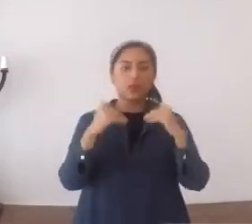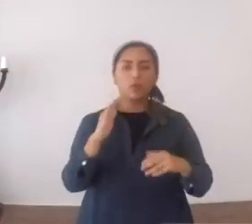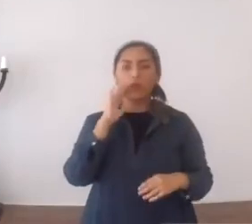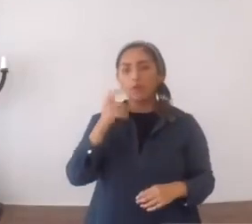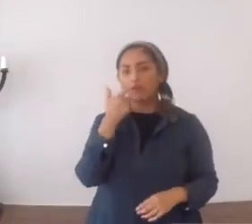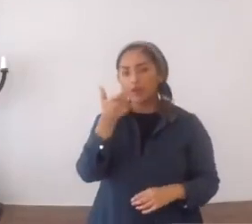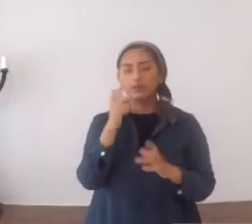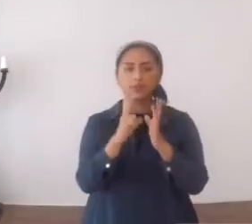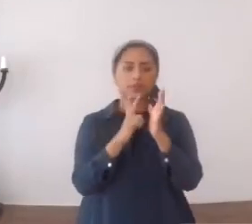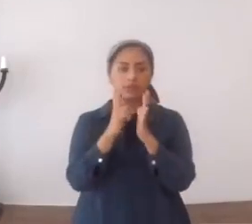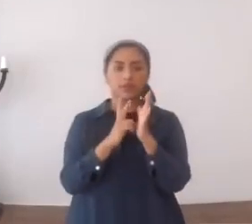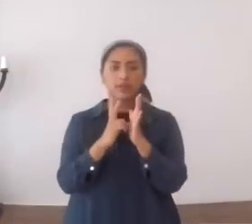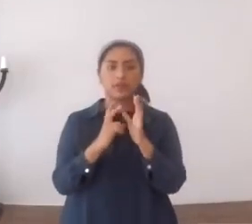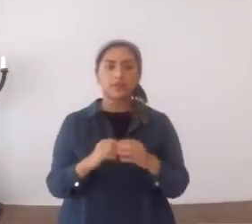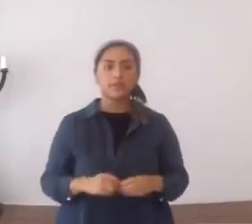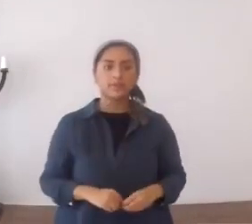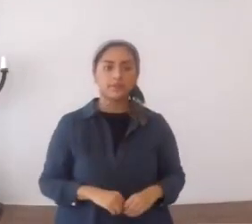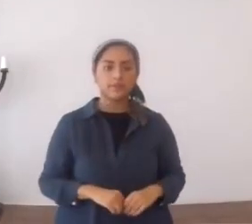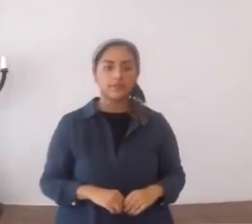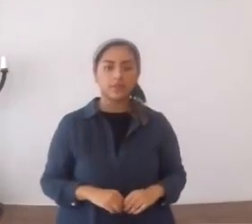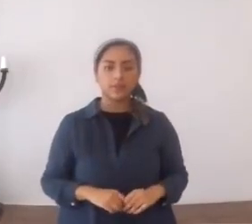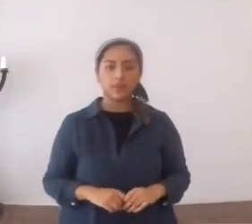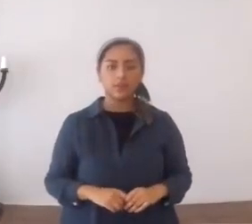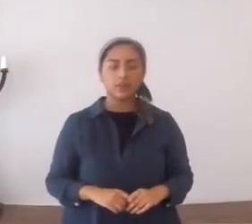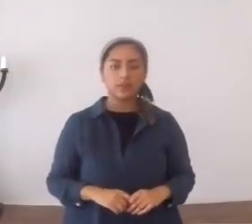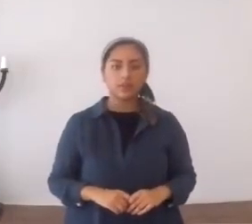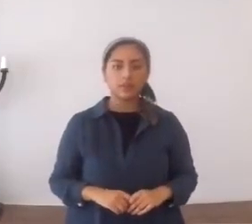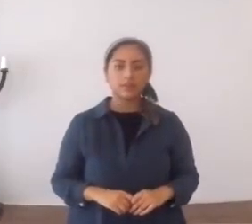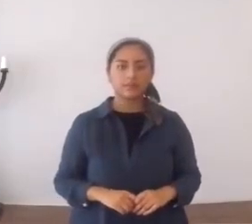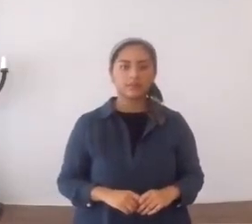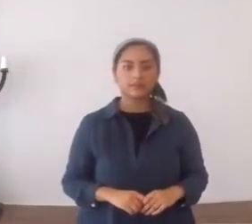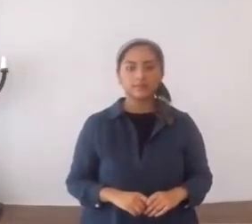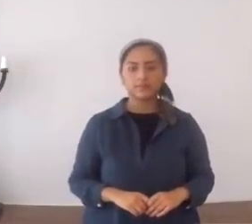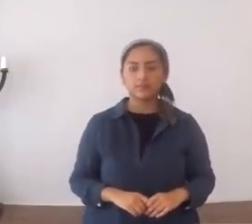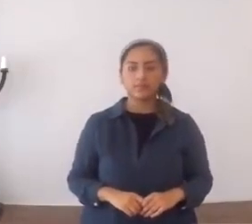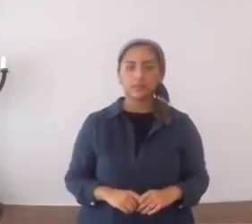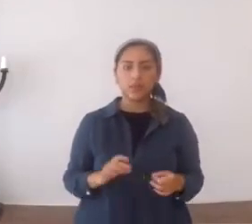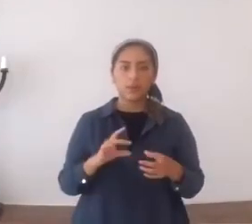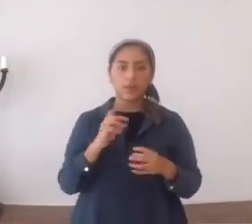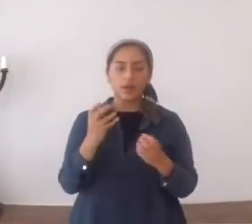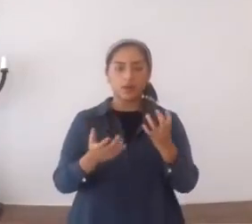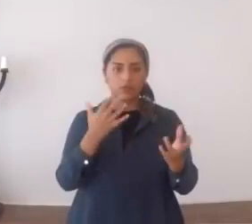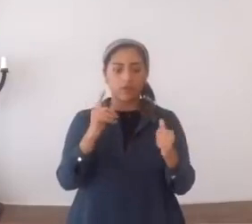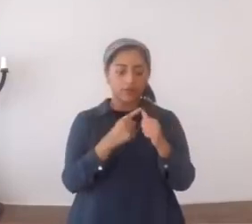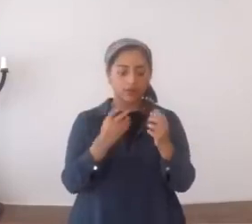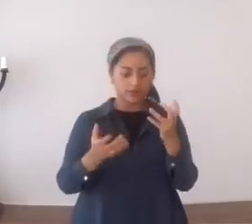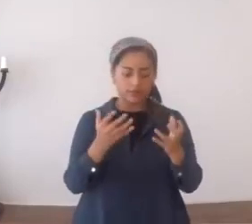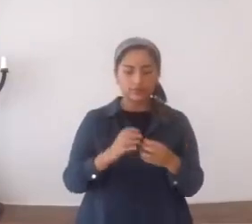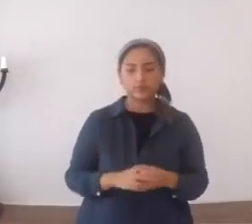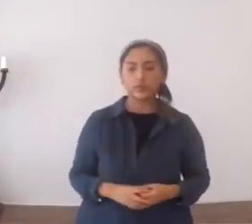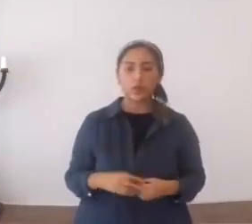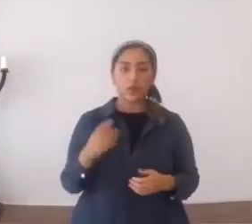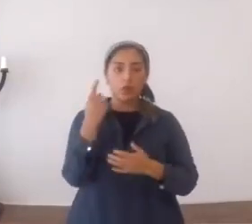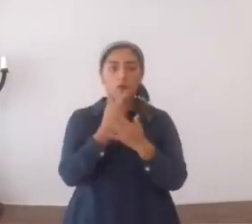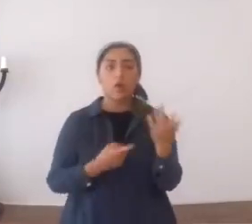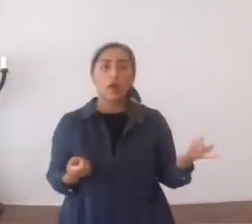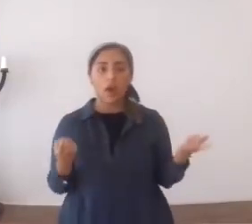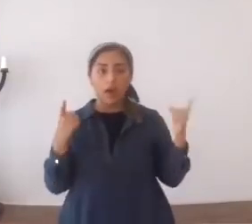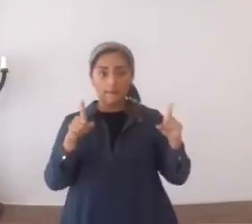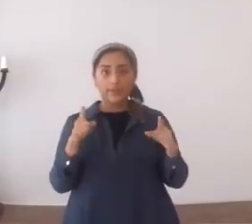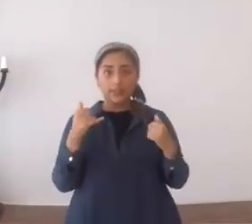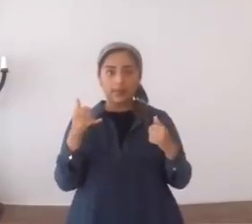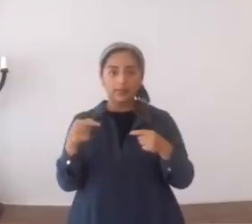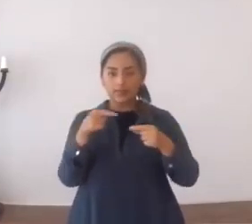vamos a ver el video Now we're going to see the video del incendio primero. of the Lo que está wildfires. sucediendo,